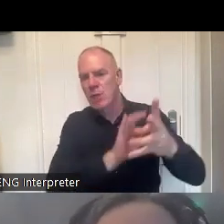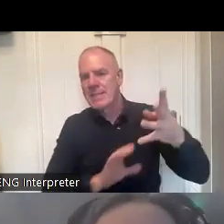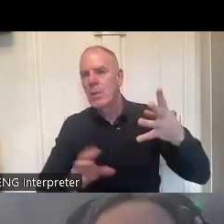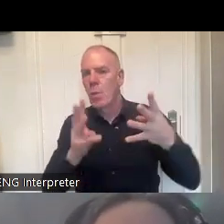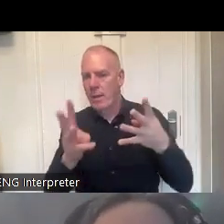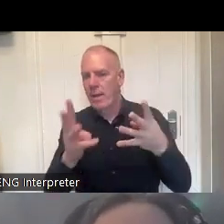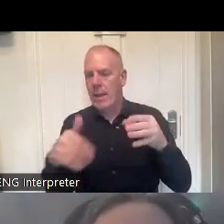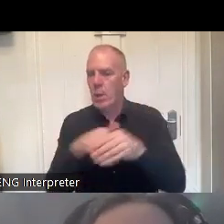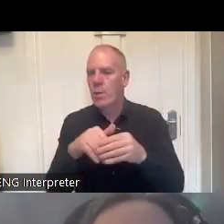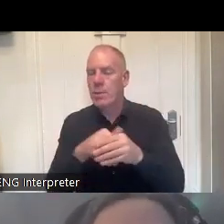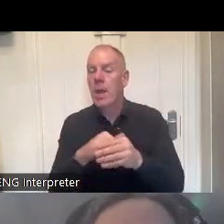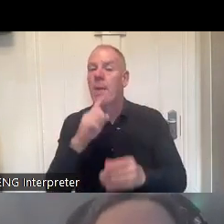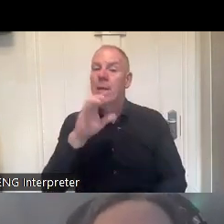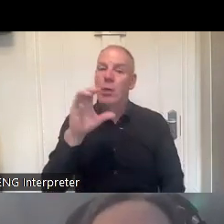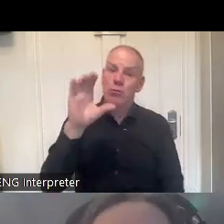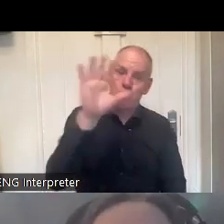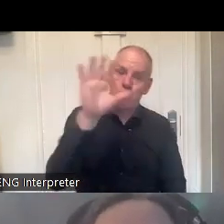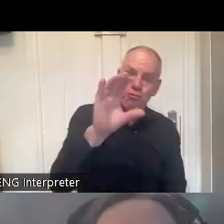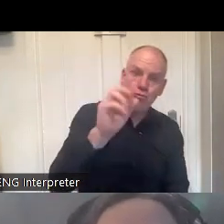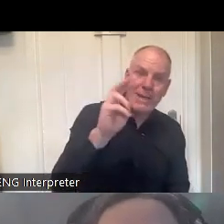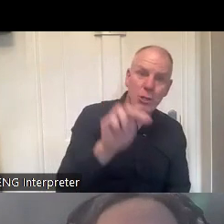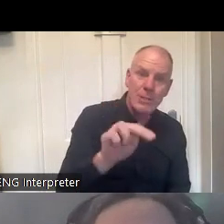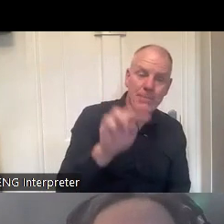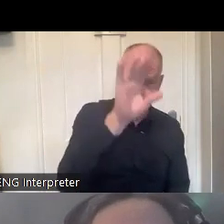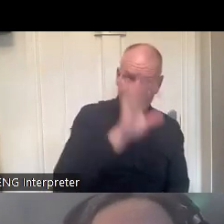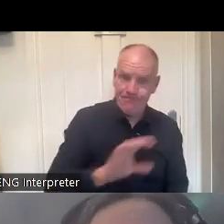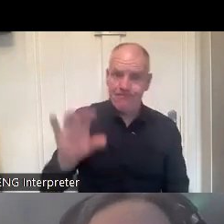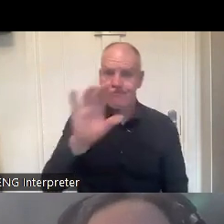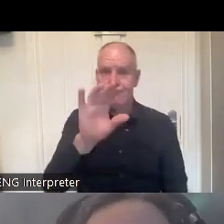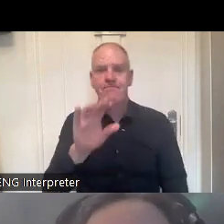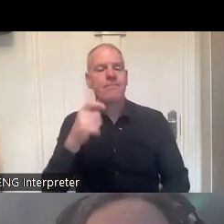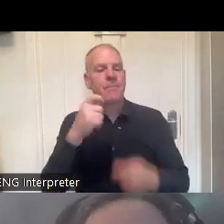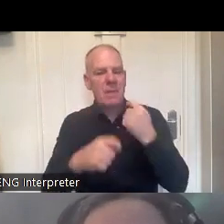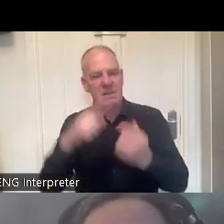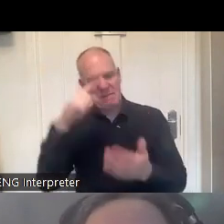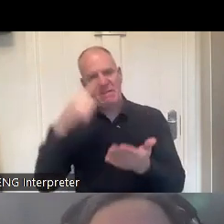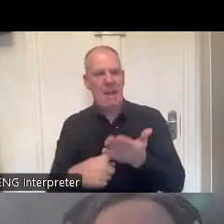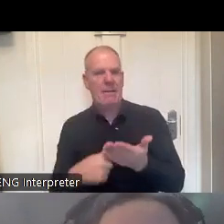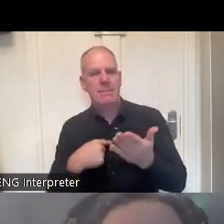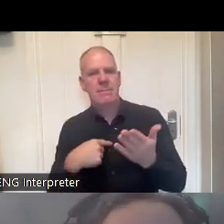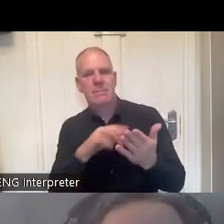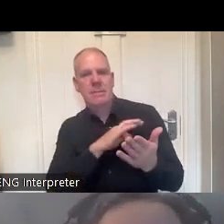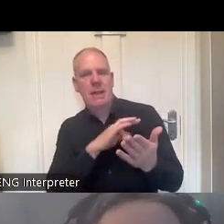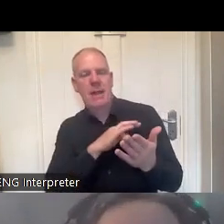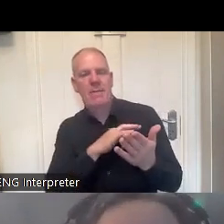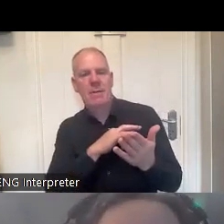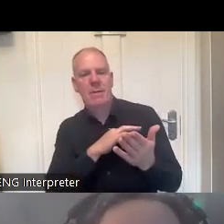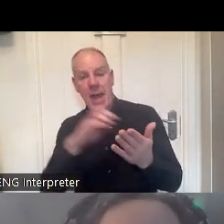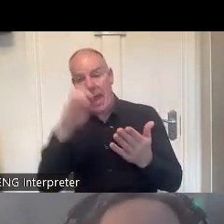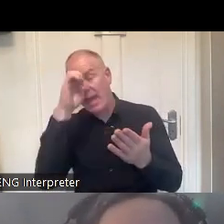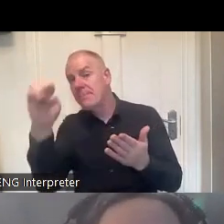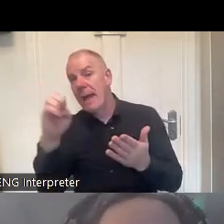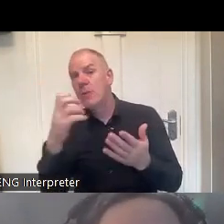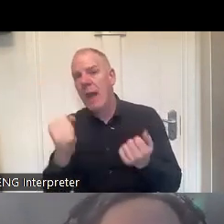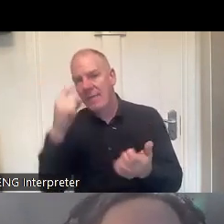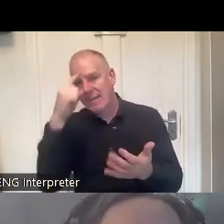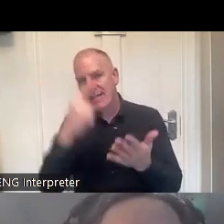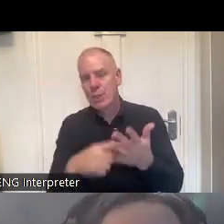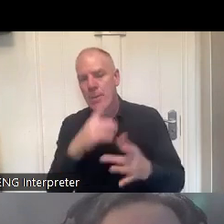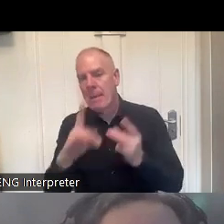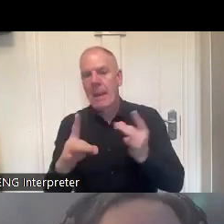But the region then has the authority, or is expected to have the authority,